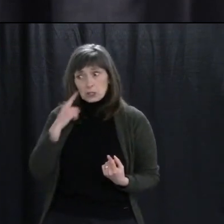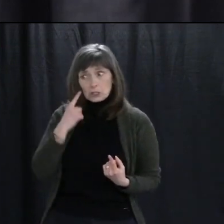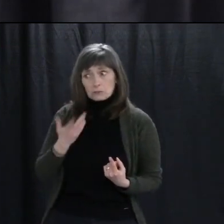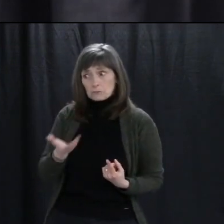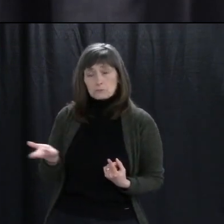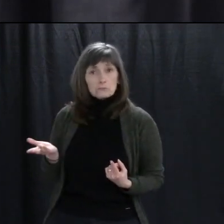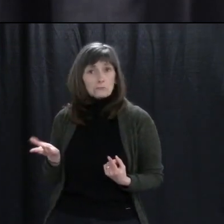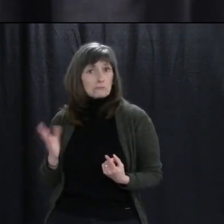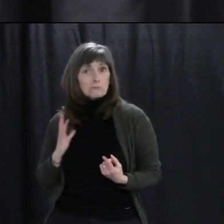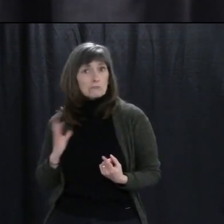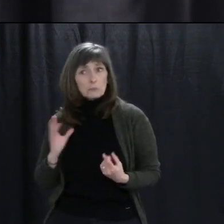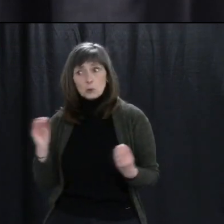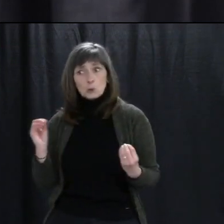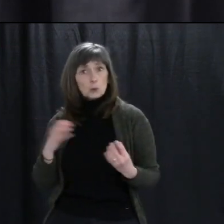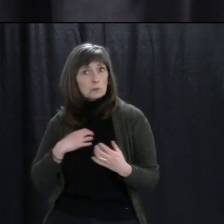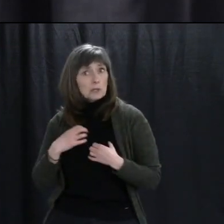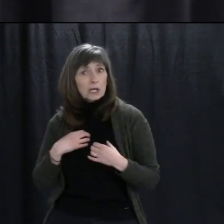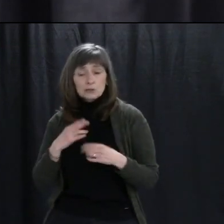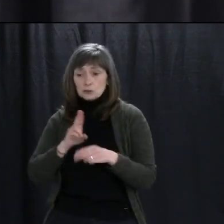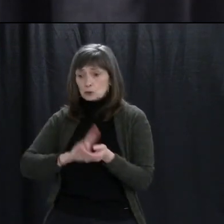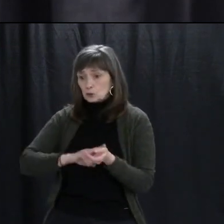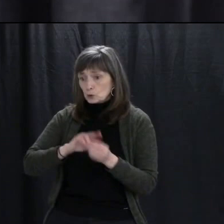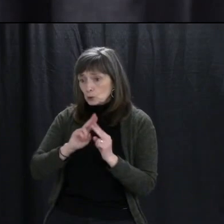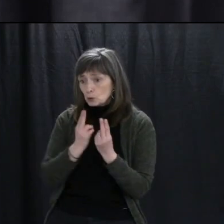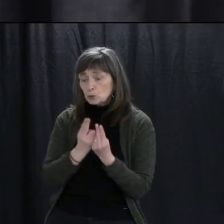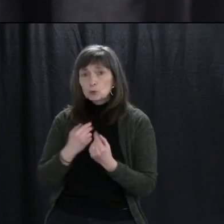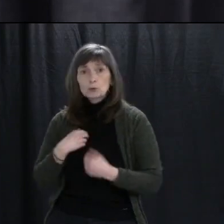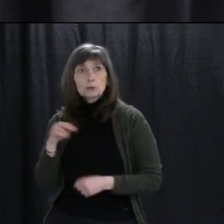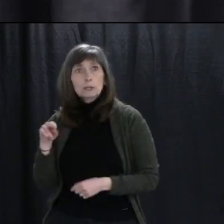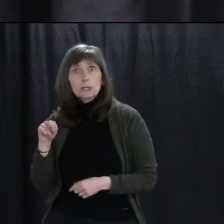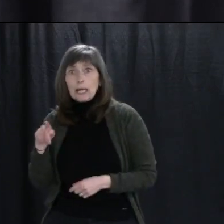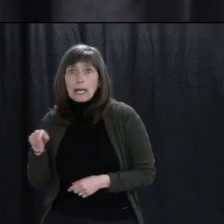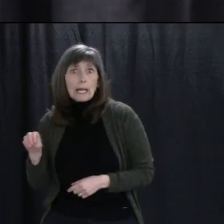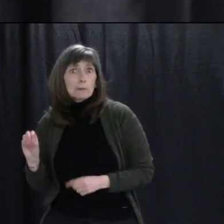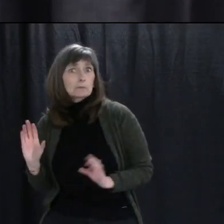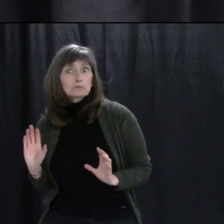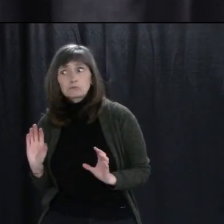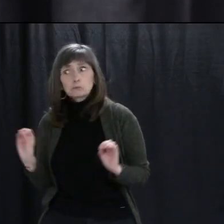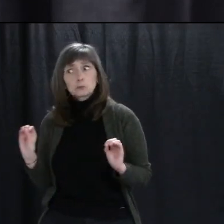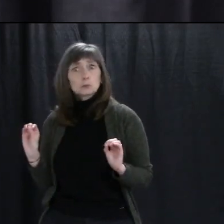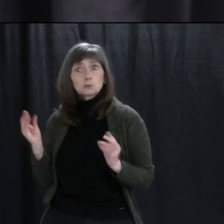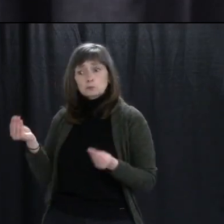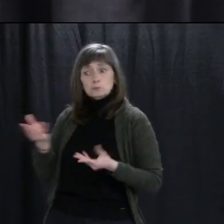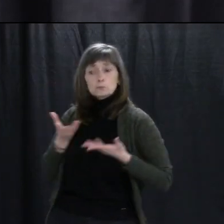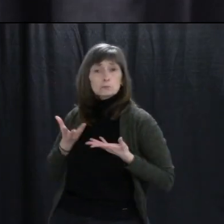that concept from either nurses' unions or NAPE or any of those other bodies.